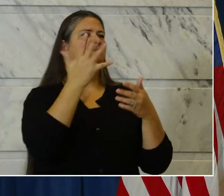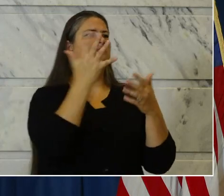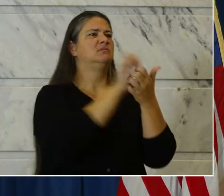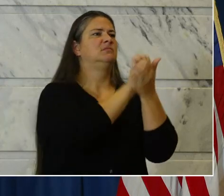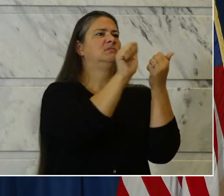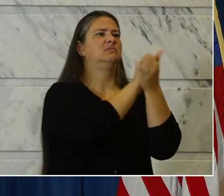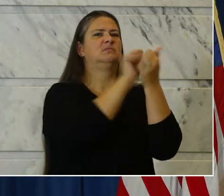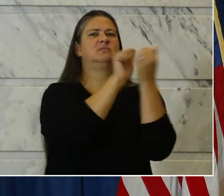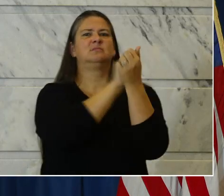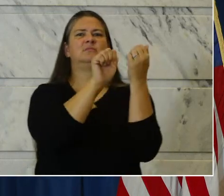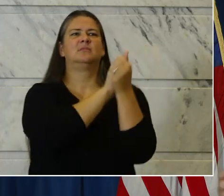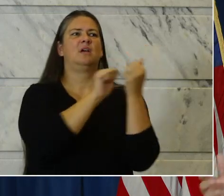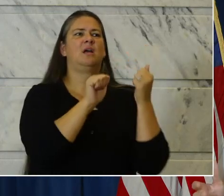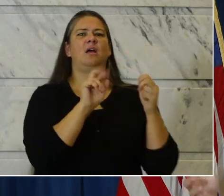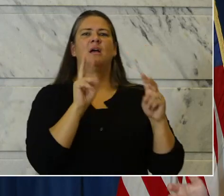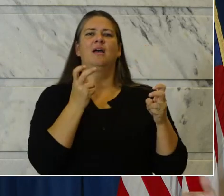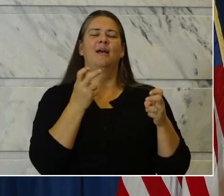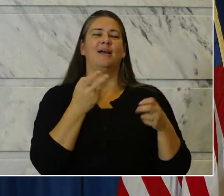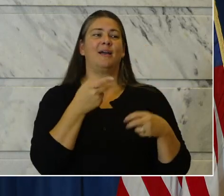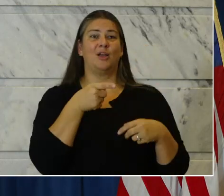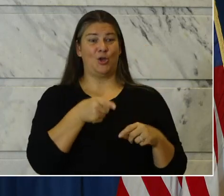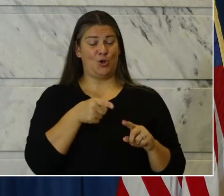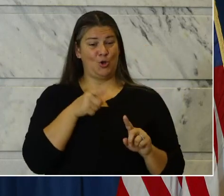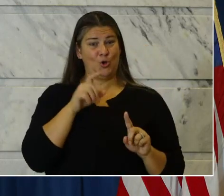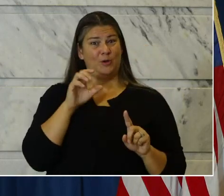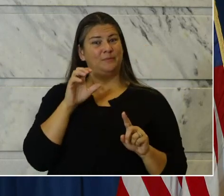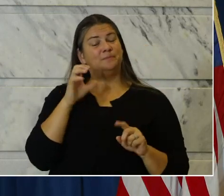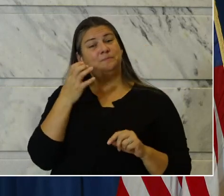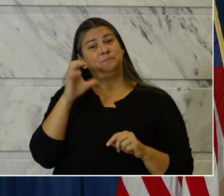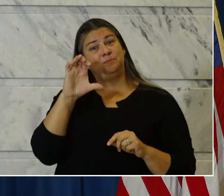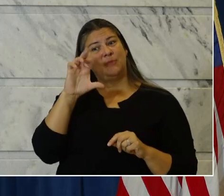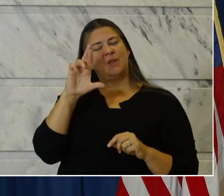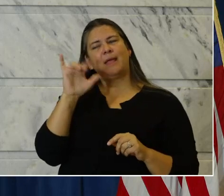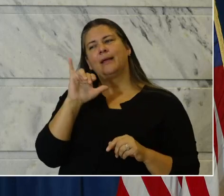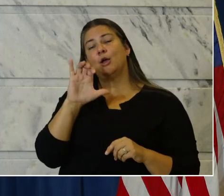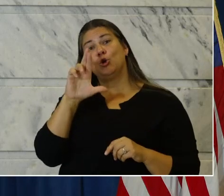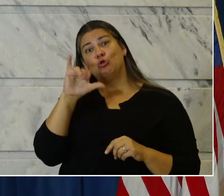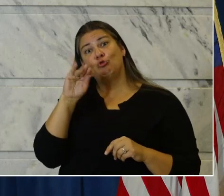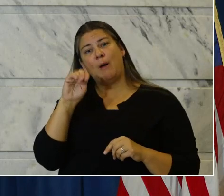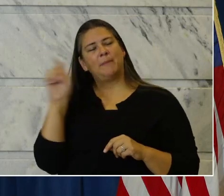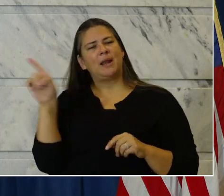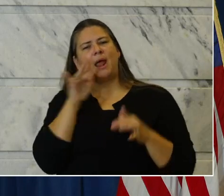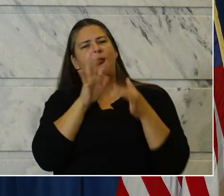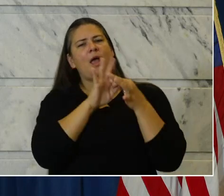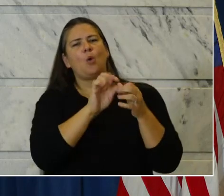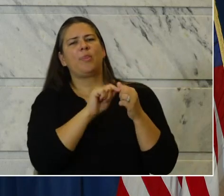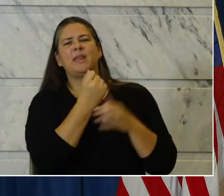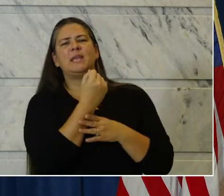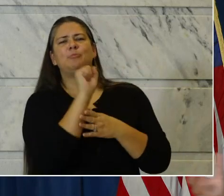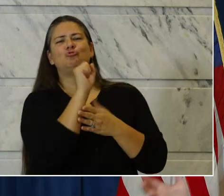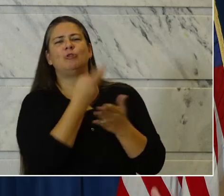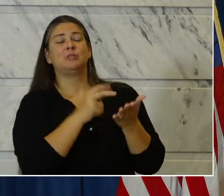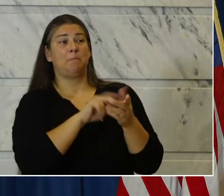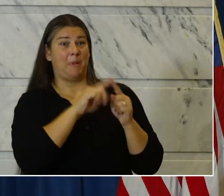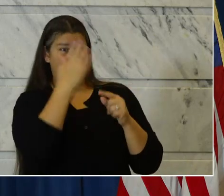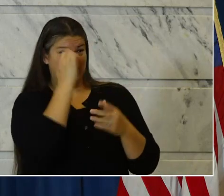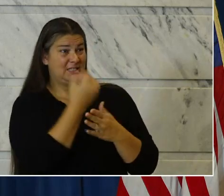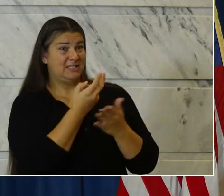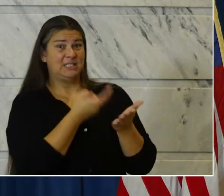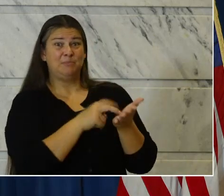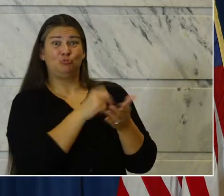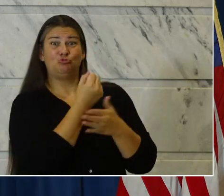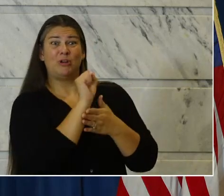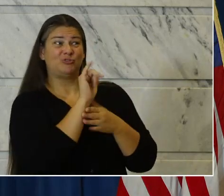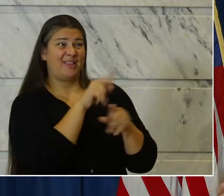crime, right? Crime not directly attached to the demonstrations, but instead, because they're going on, people trying to